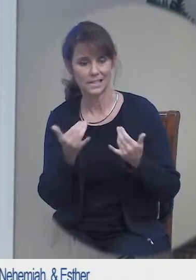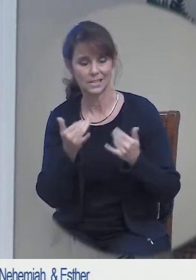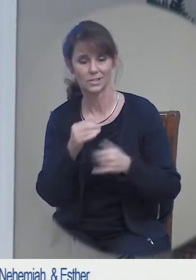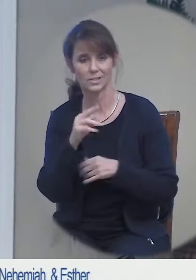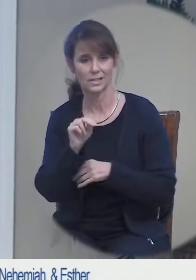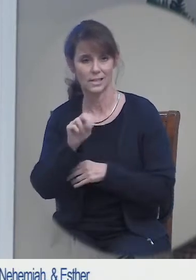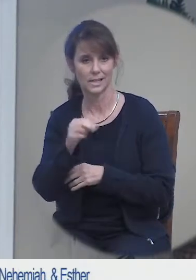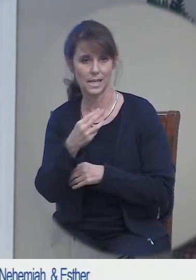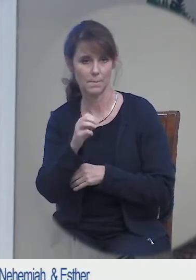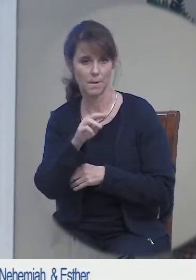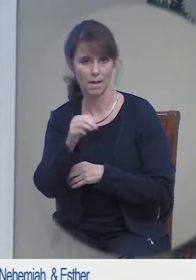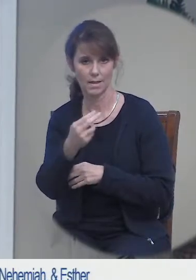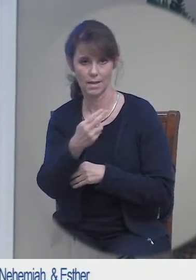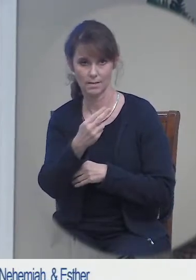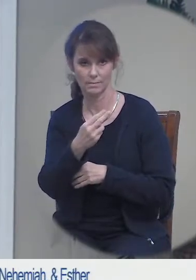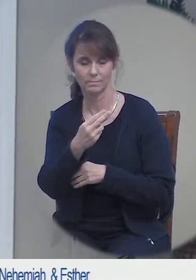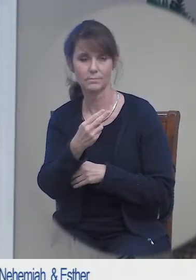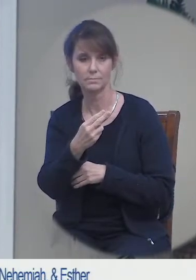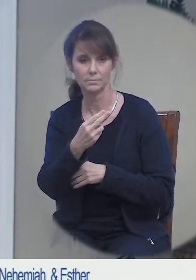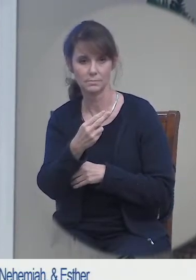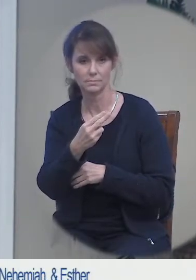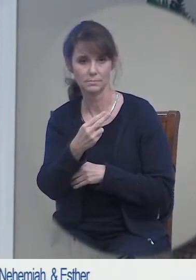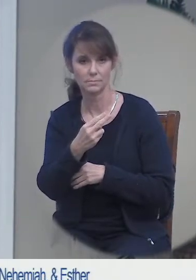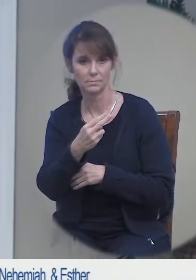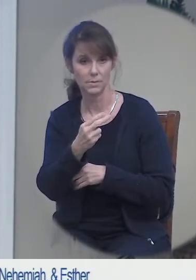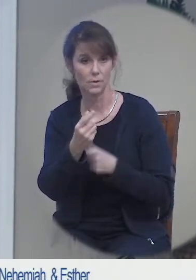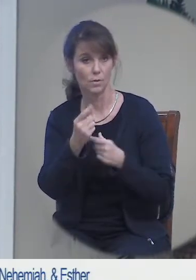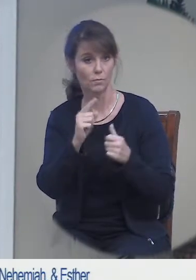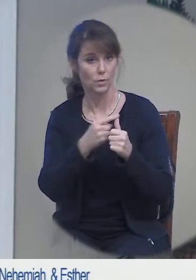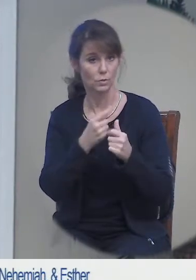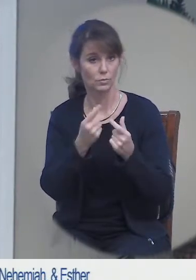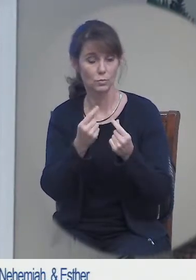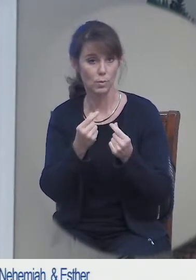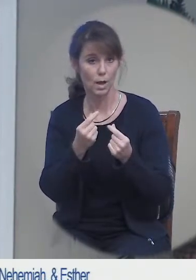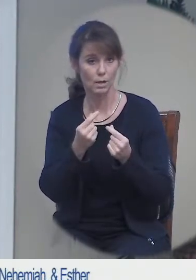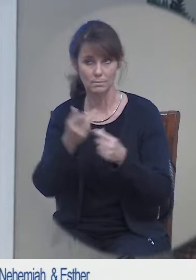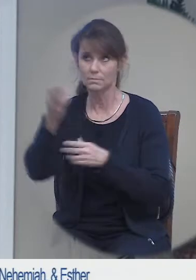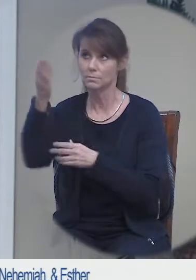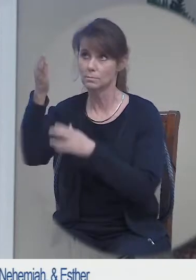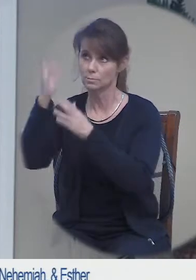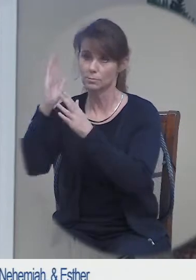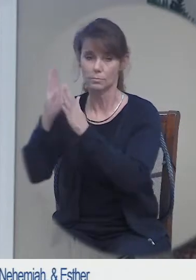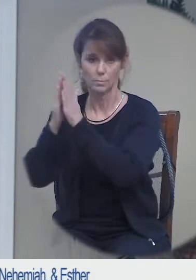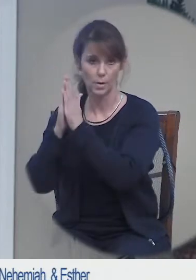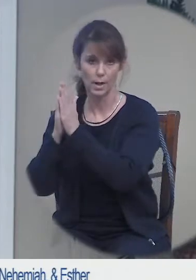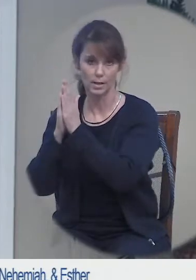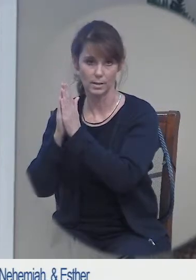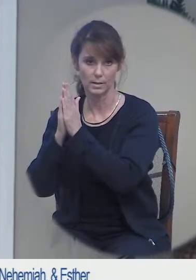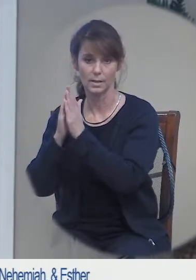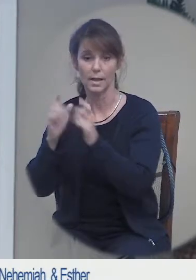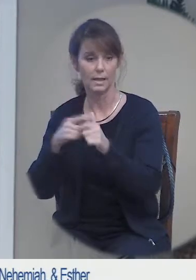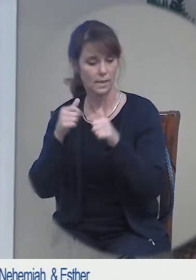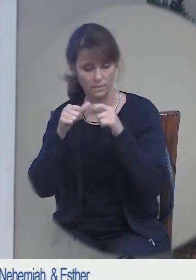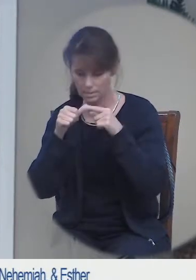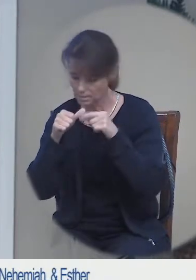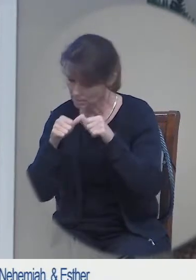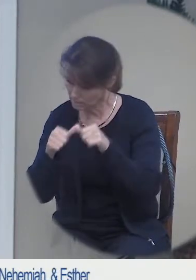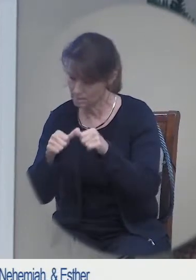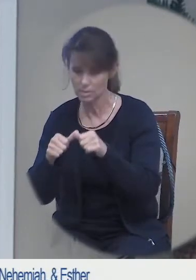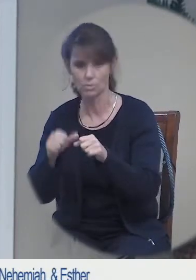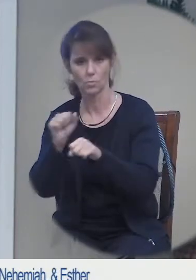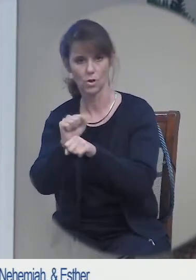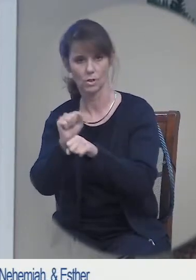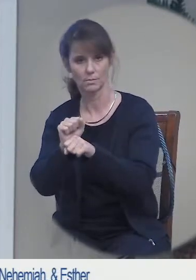is twofold. One, pray to God, and then keep working. That is the best way